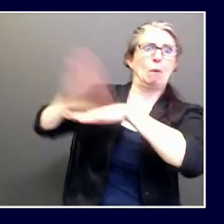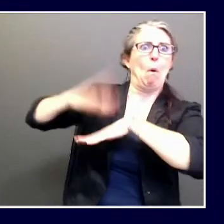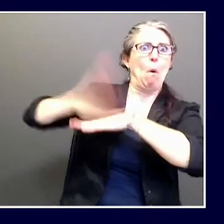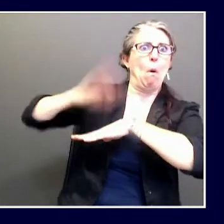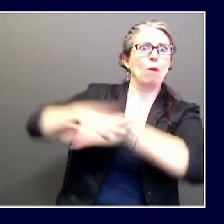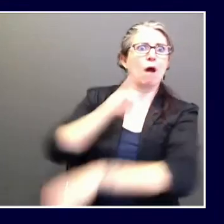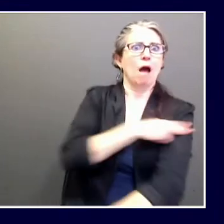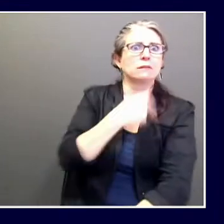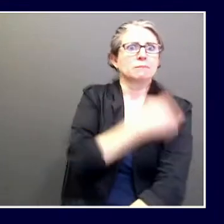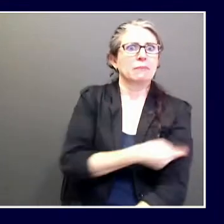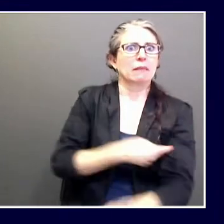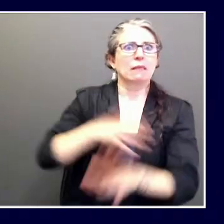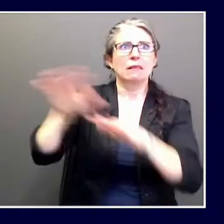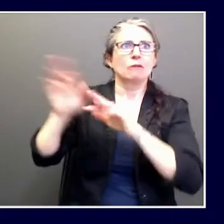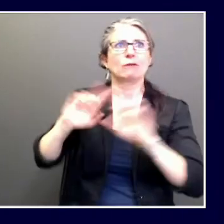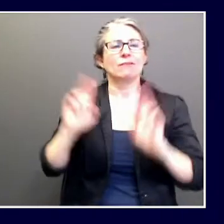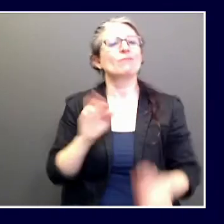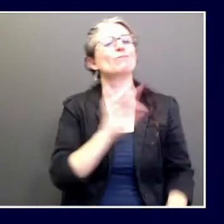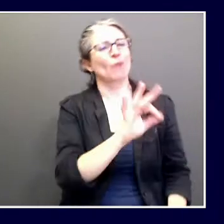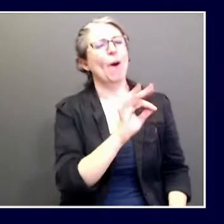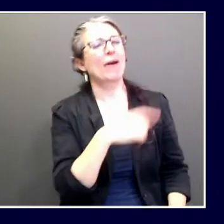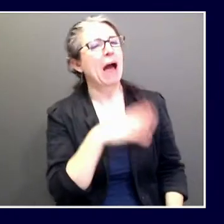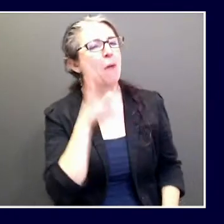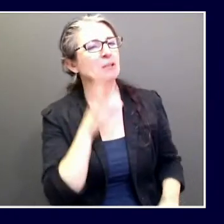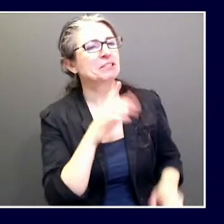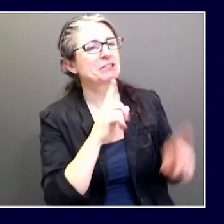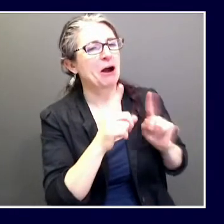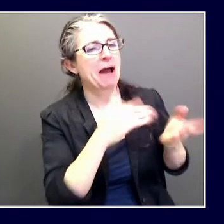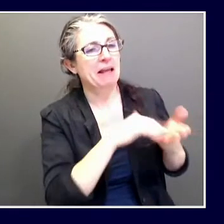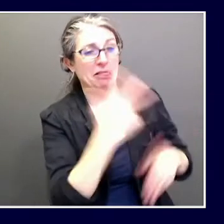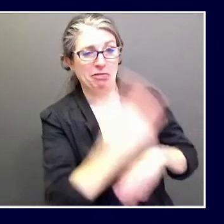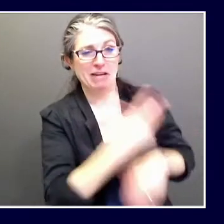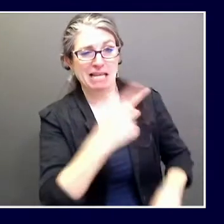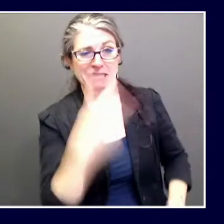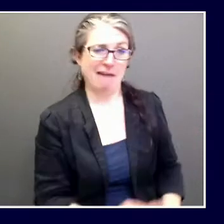you. Crystal, over to you.